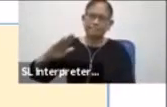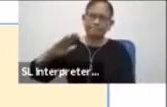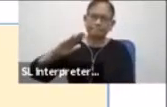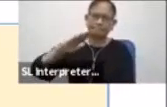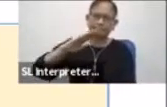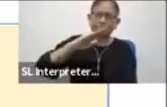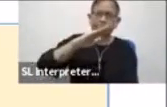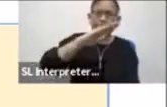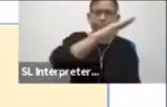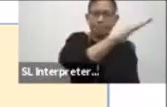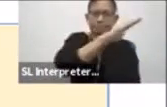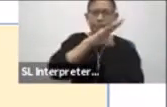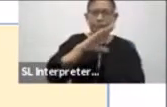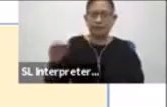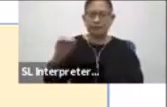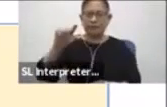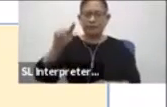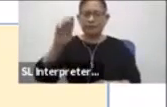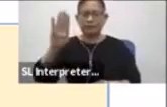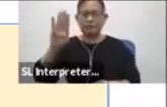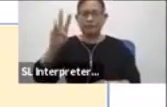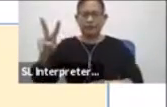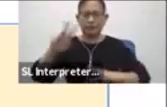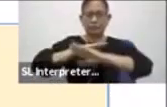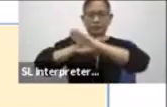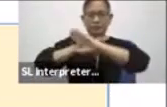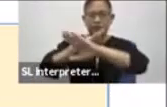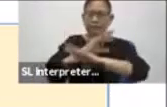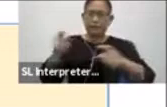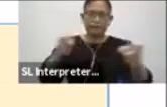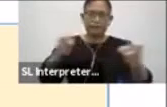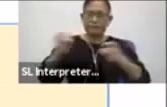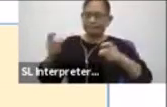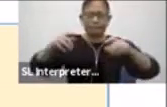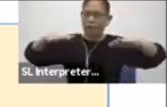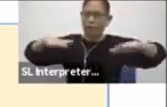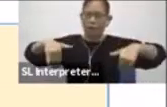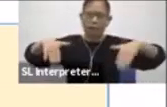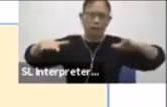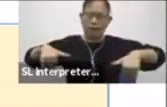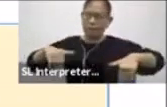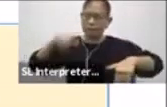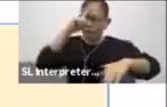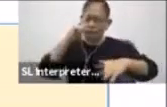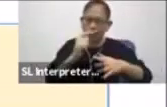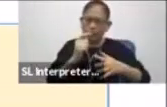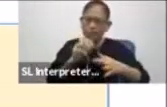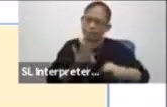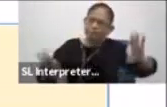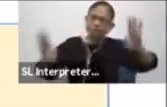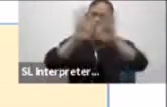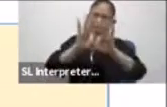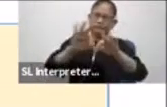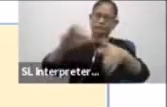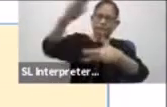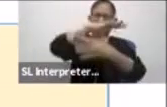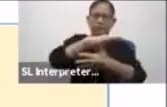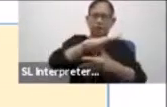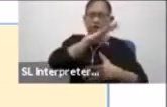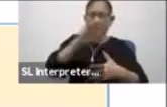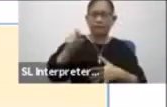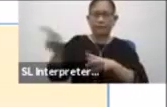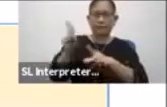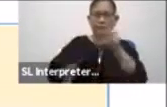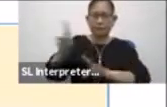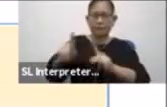But GBV prevention and GBV management not yet put as a priority. Even humanitarian workers, program